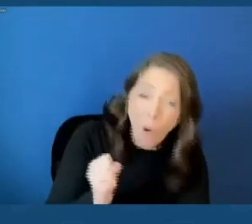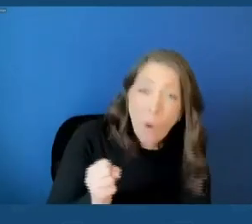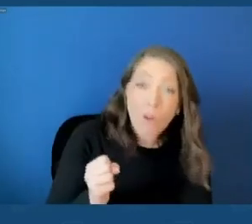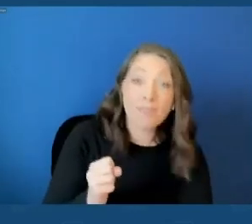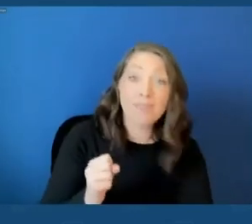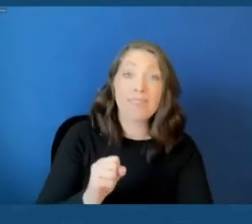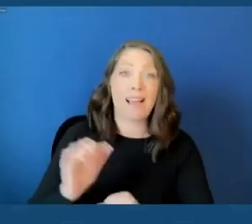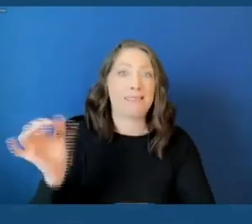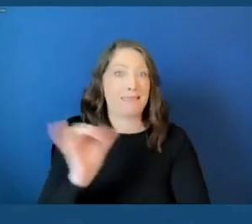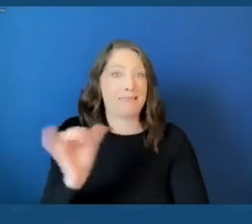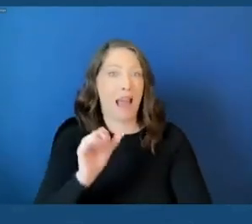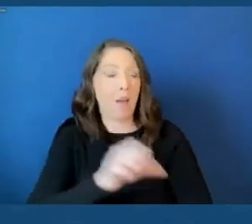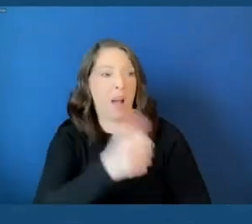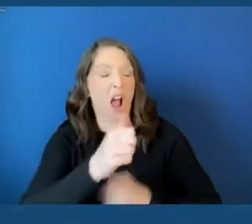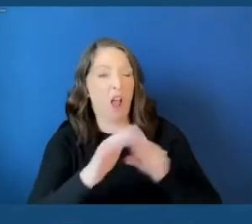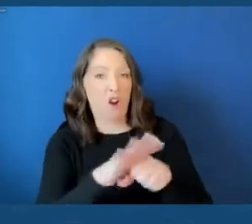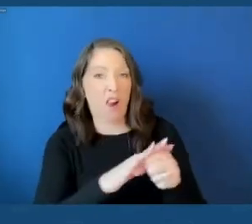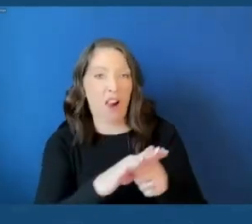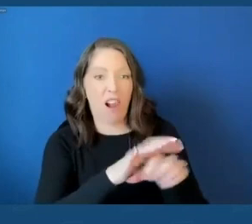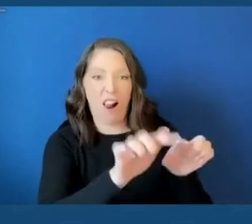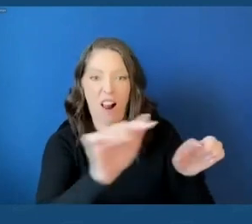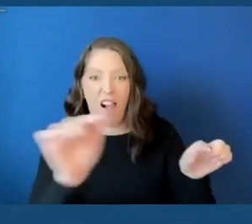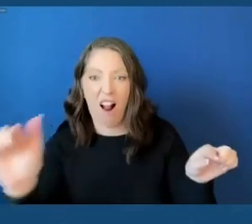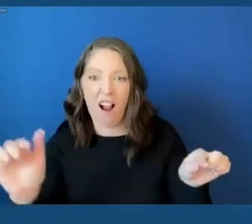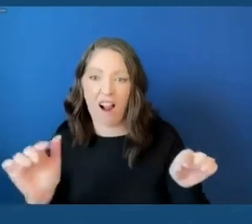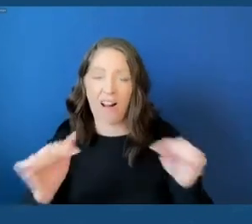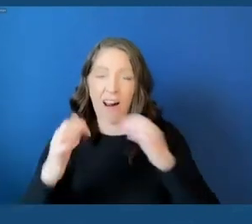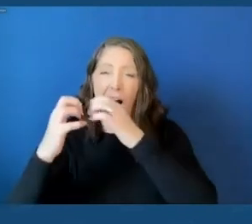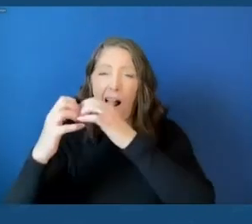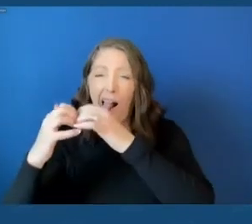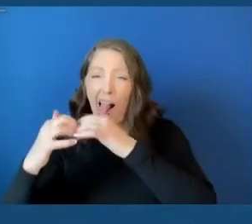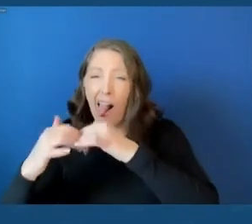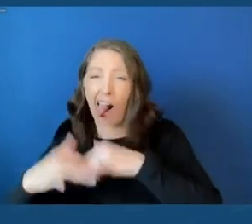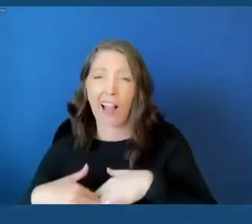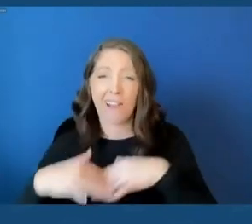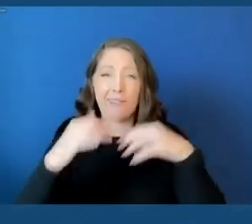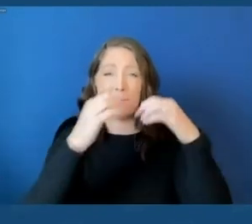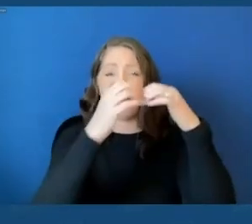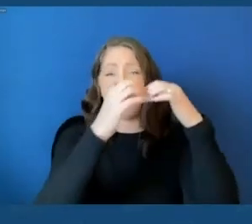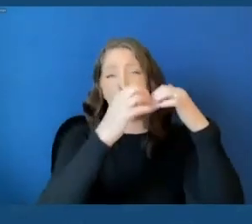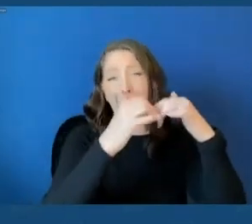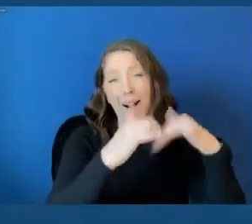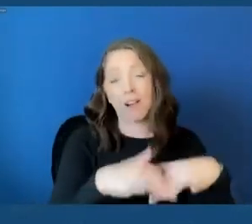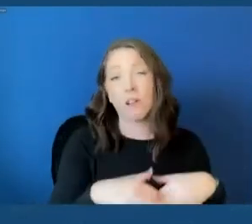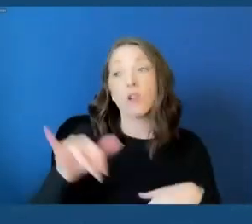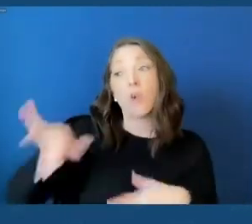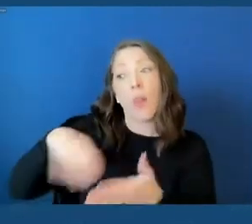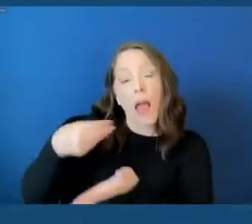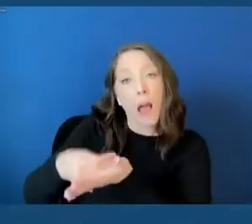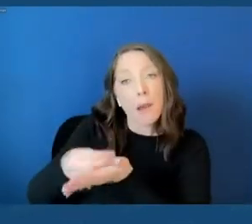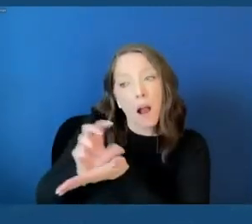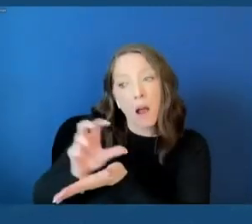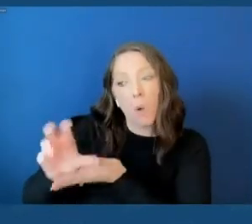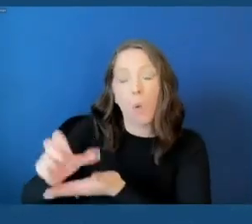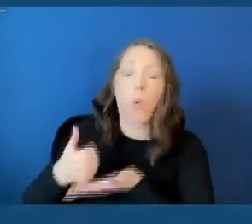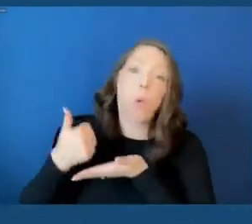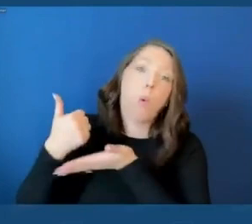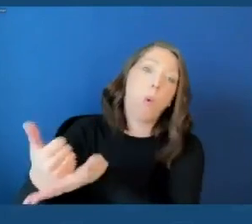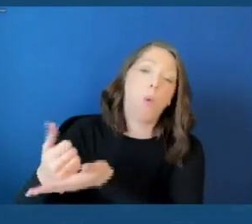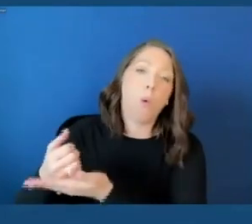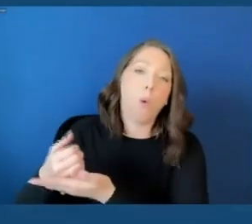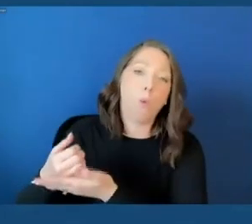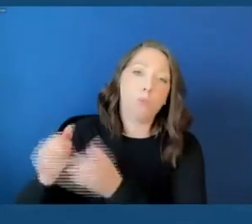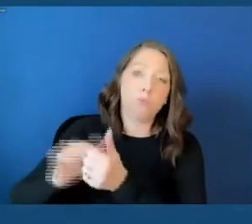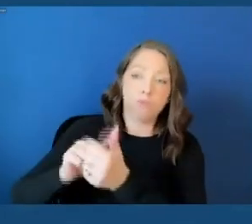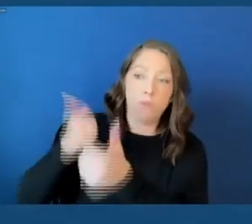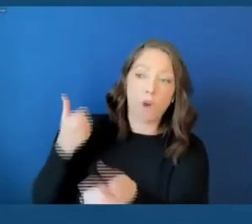crumbling. So that funding will help them avoid problems. What kind of problems? Well, you know, as we're